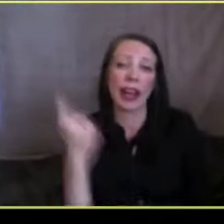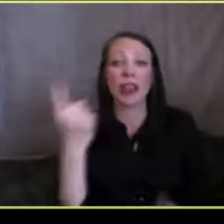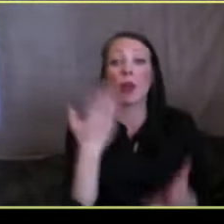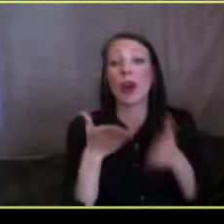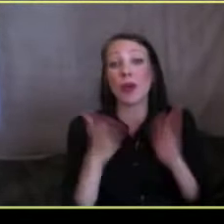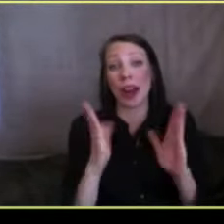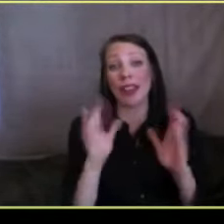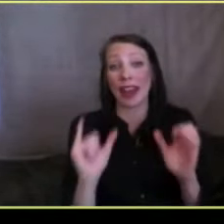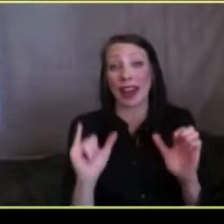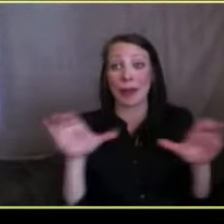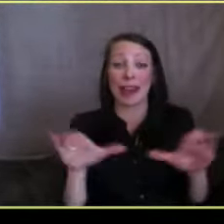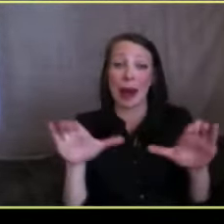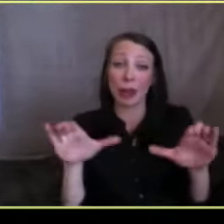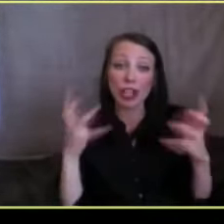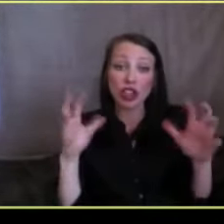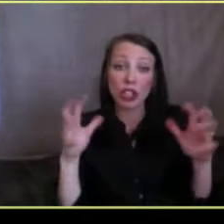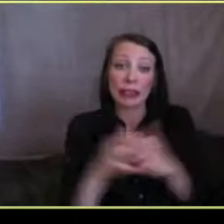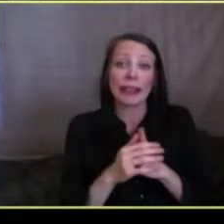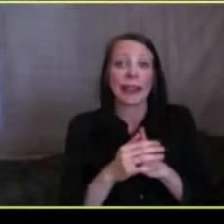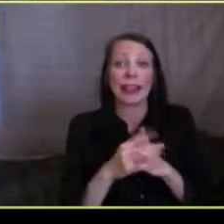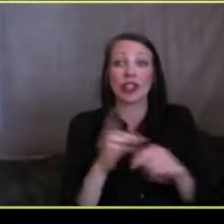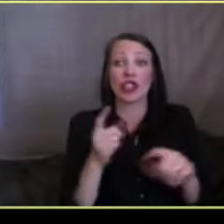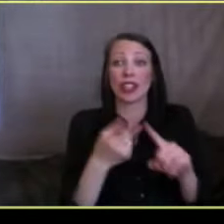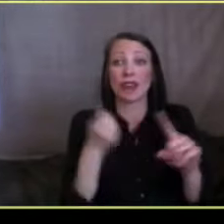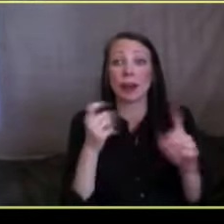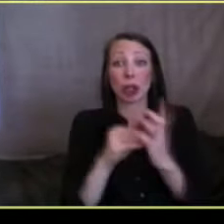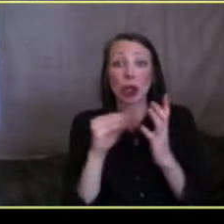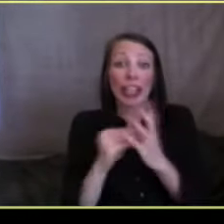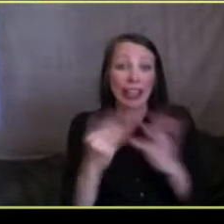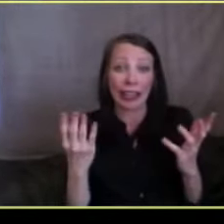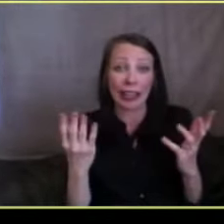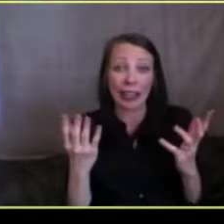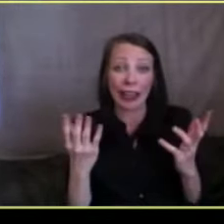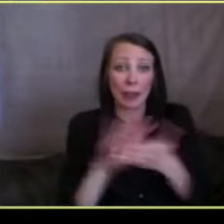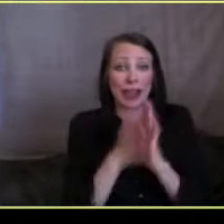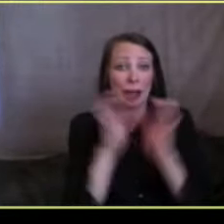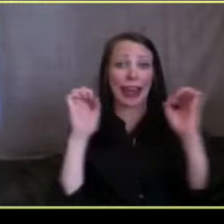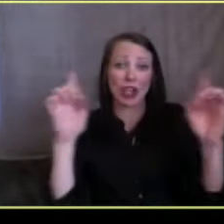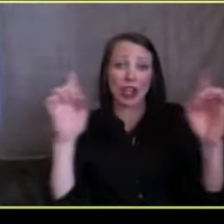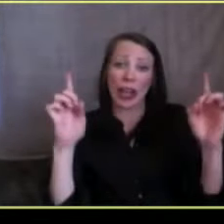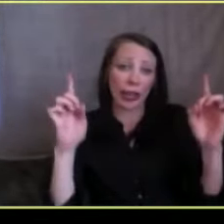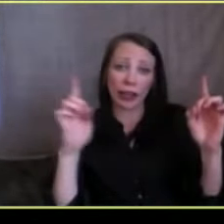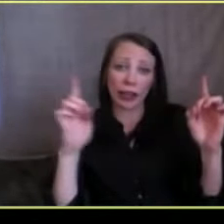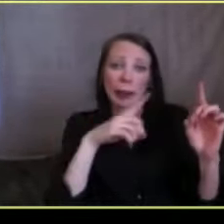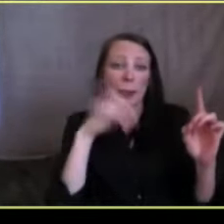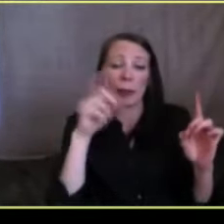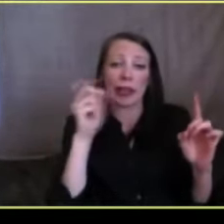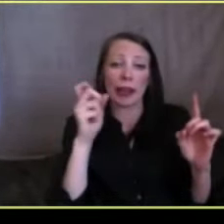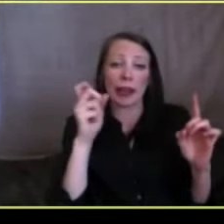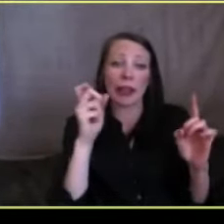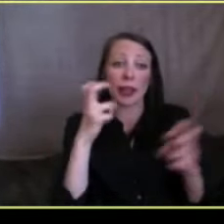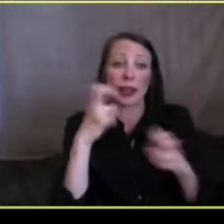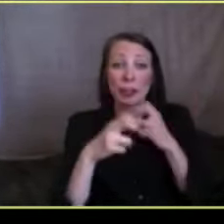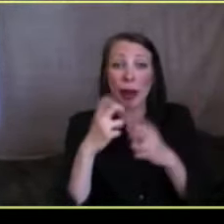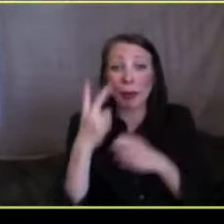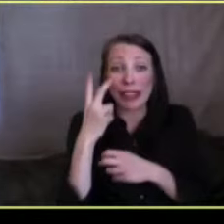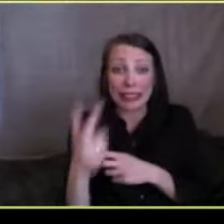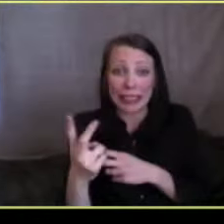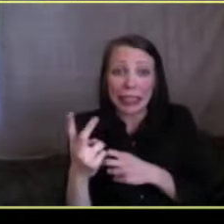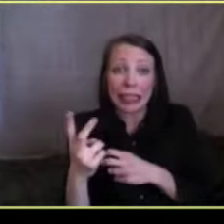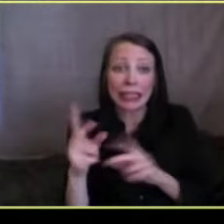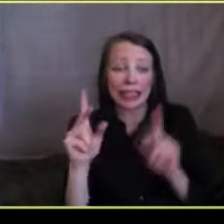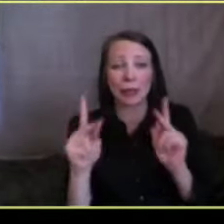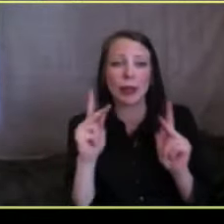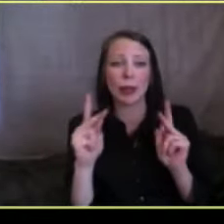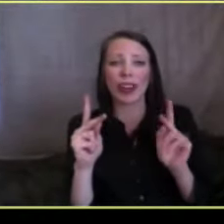and I think one way that that can be accomplished is just from learning and becoming educated, because that's a problem I